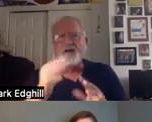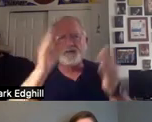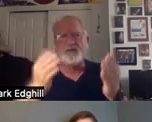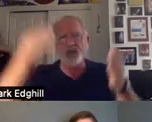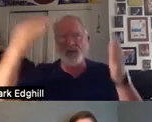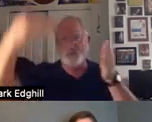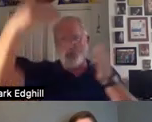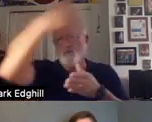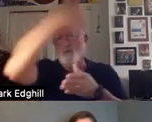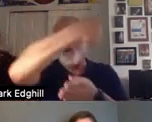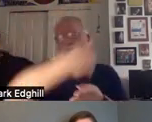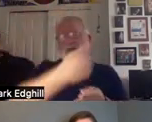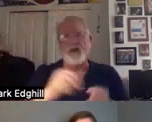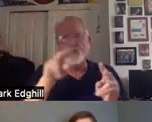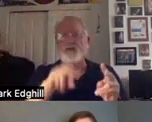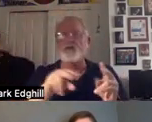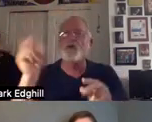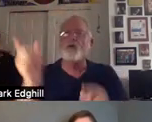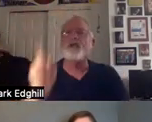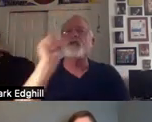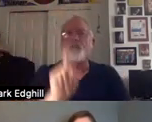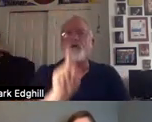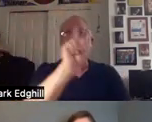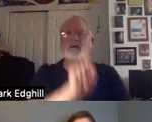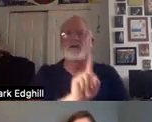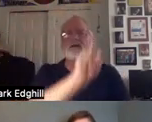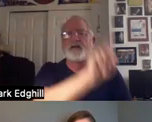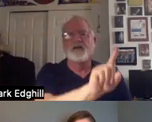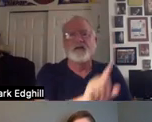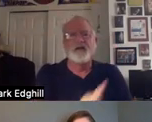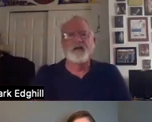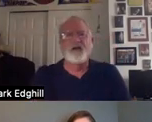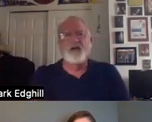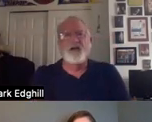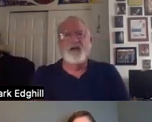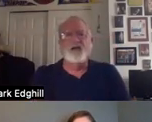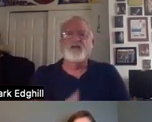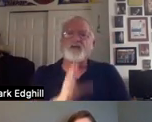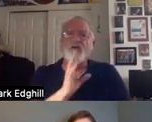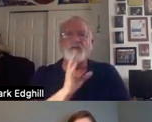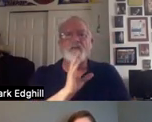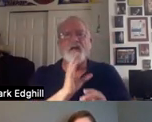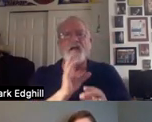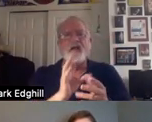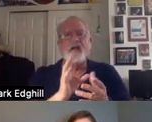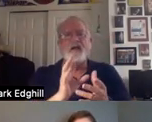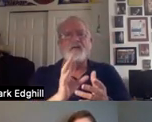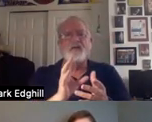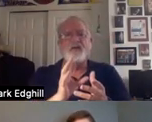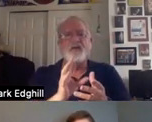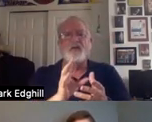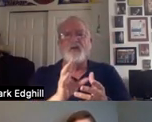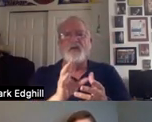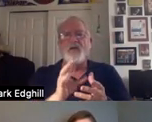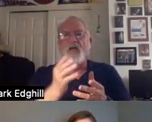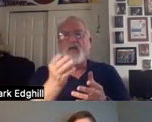a video, 4 or 5 around each corner of the room. And so you can go from one corner to the other, one side to the